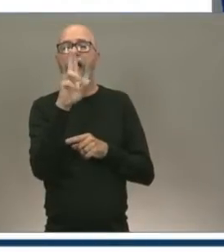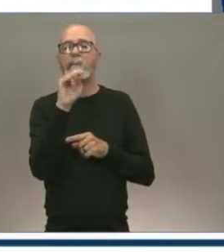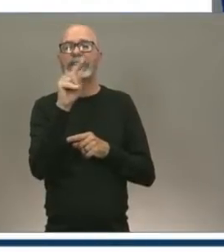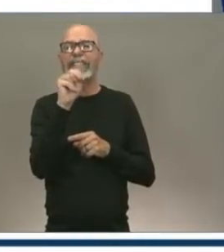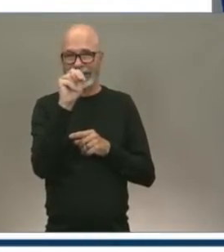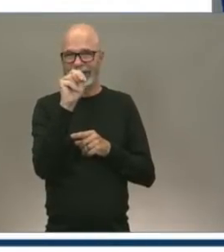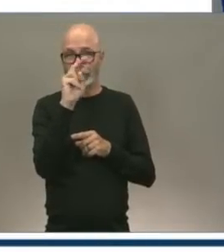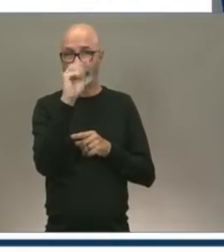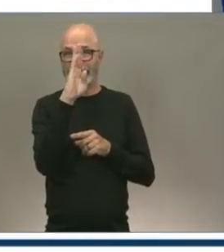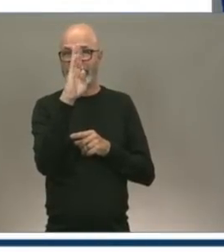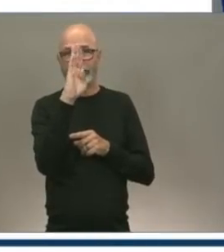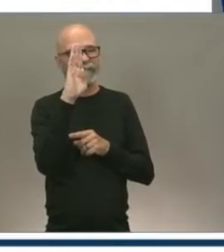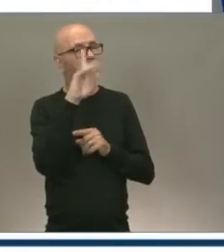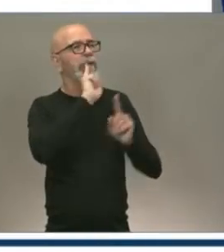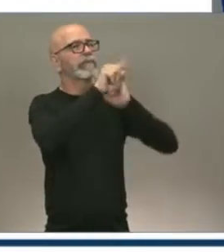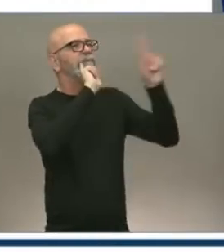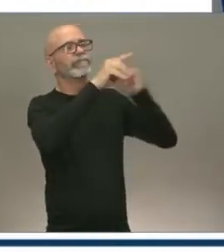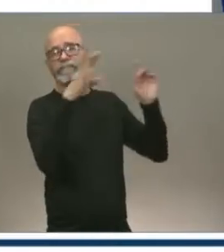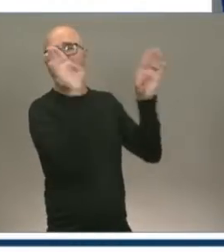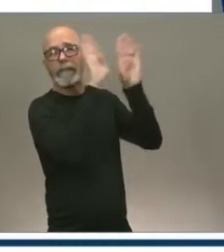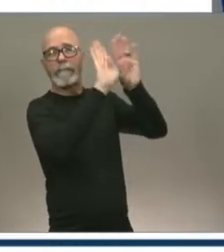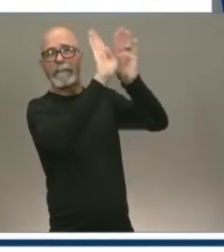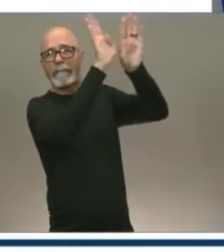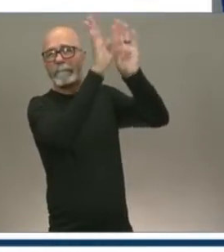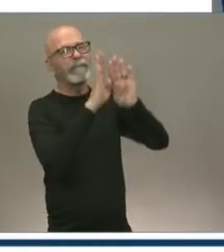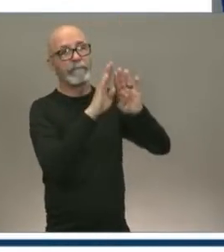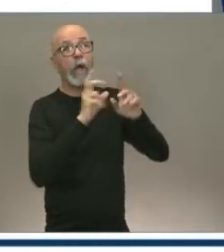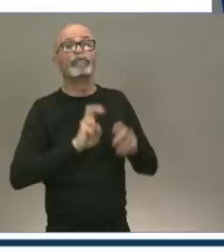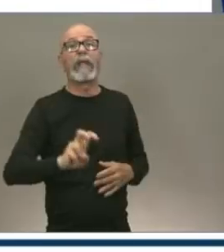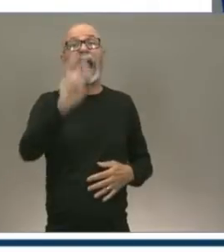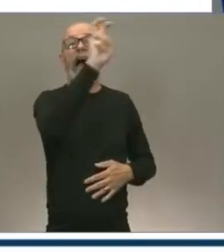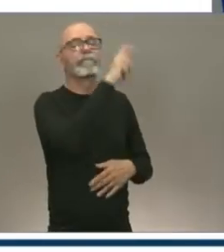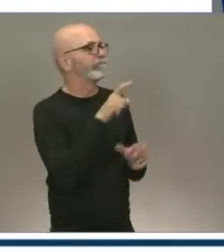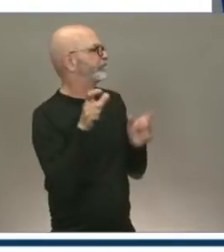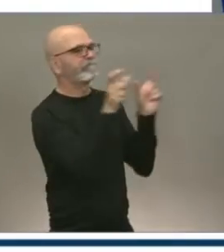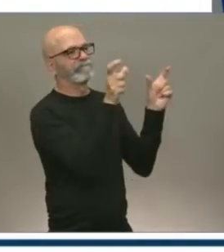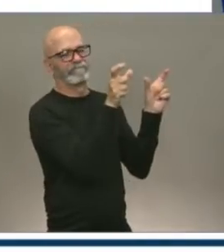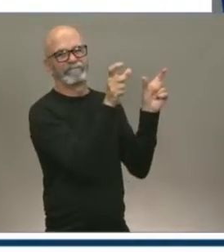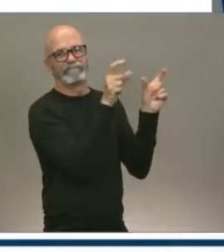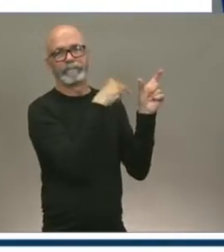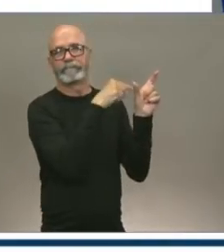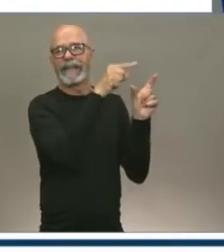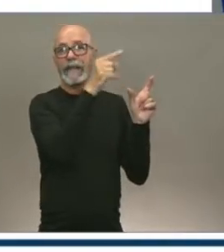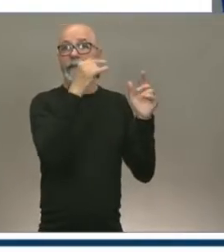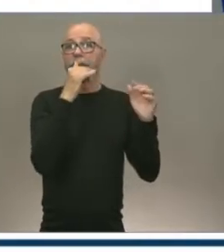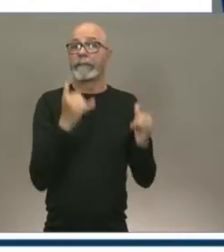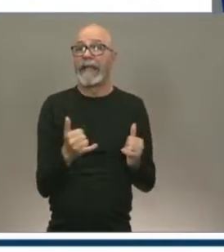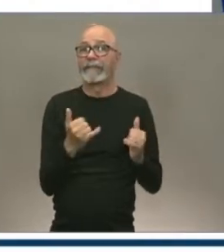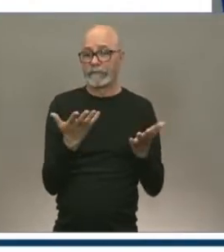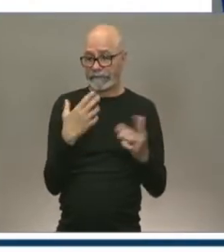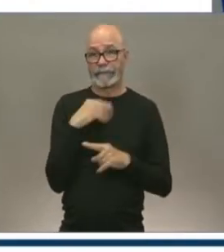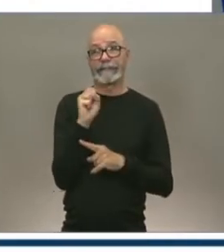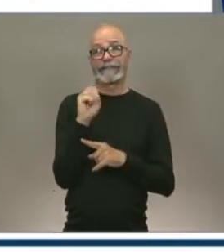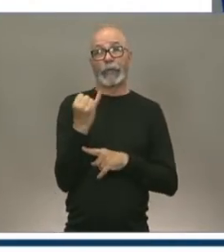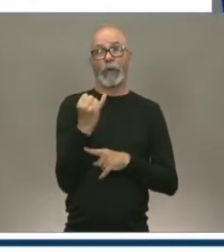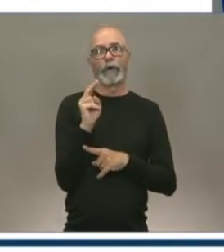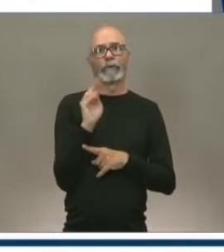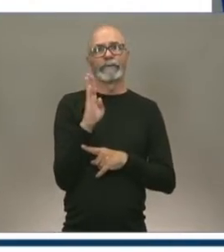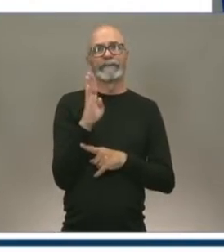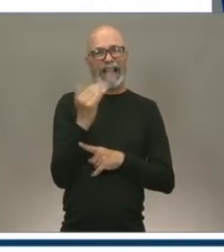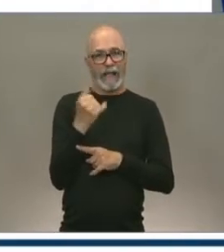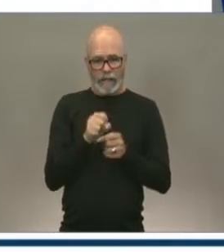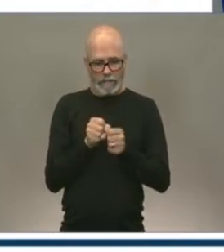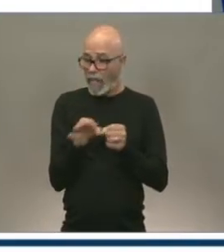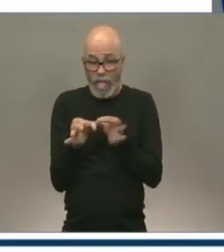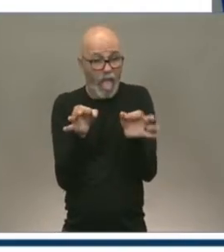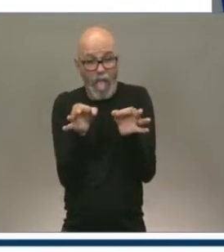and travel restrictions. Now we are seeing some variant cases in St. John, and more worrying, we're seeing some